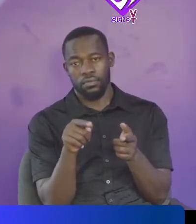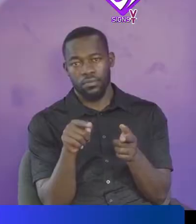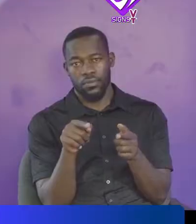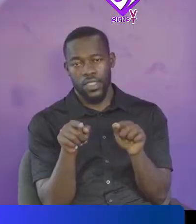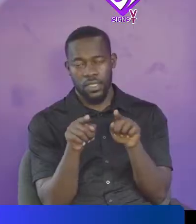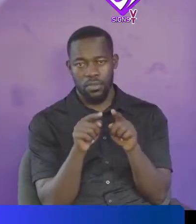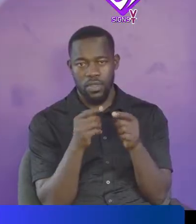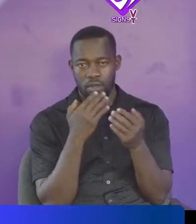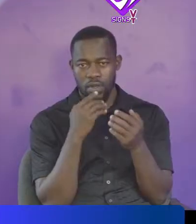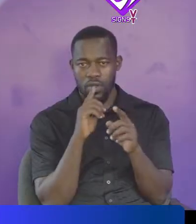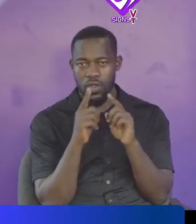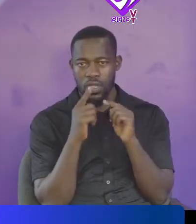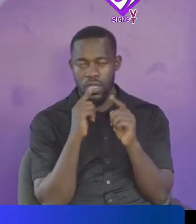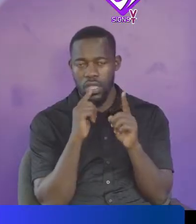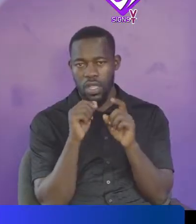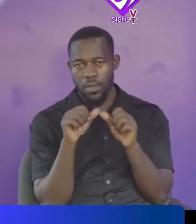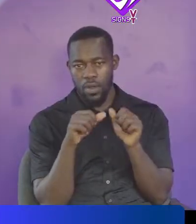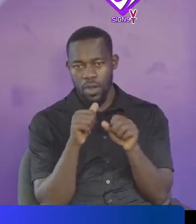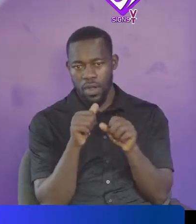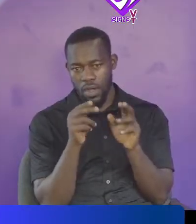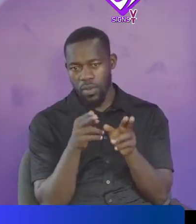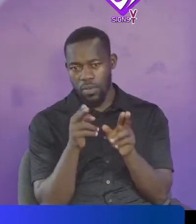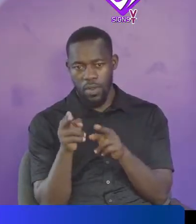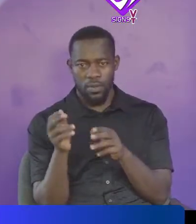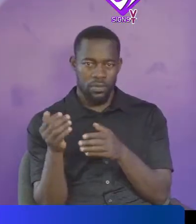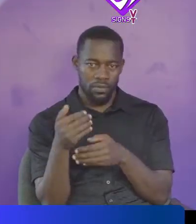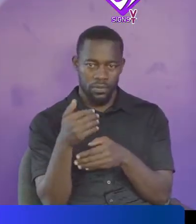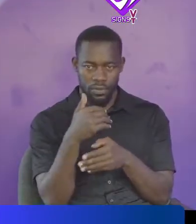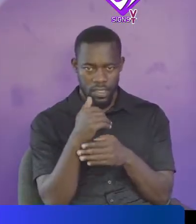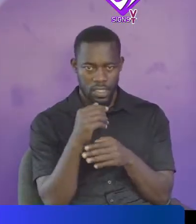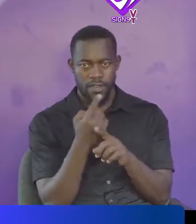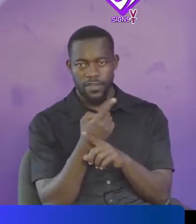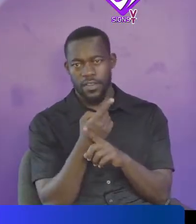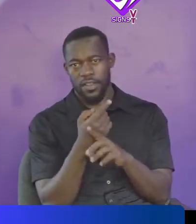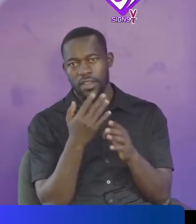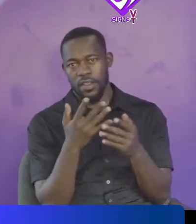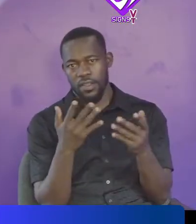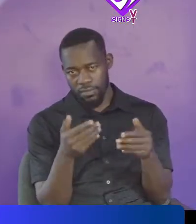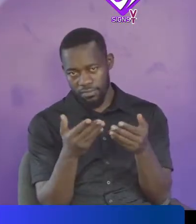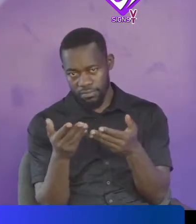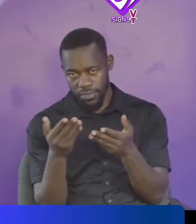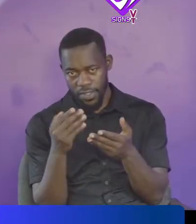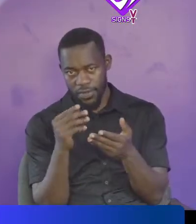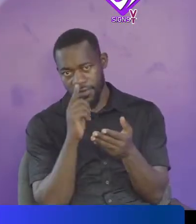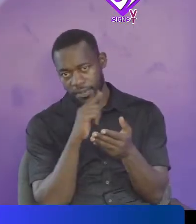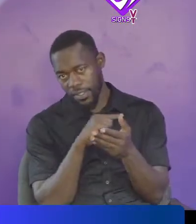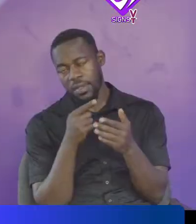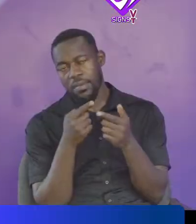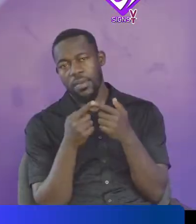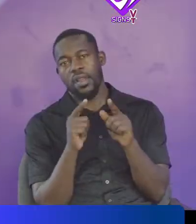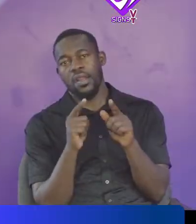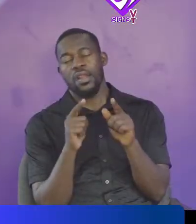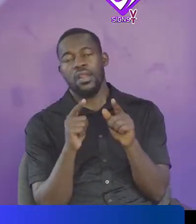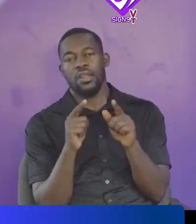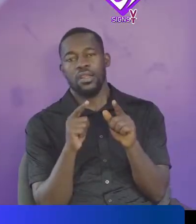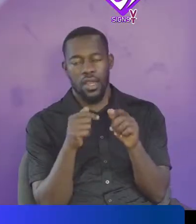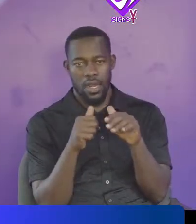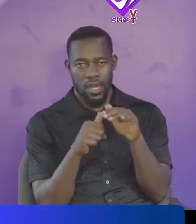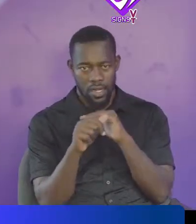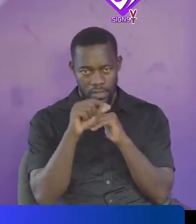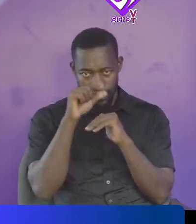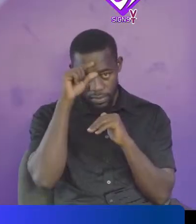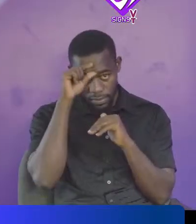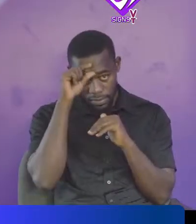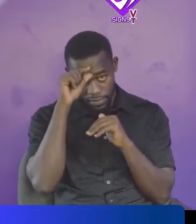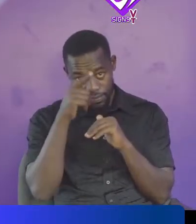about, there's the normal collections that was donated. That were happening, normal government operations,